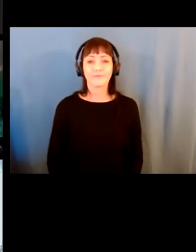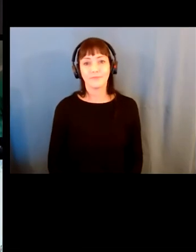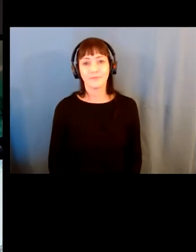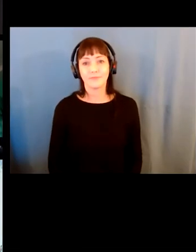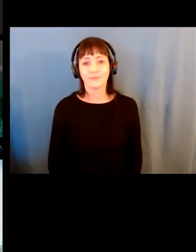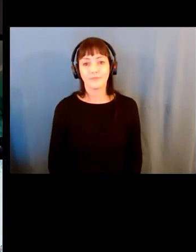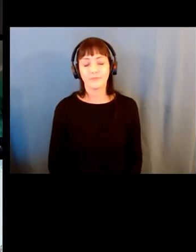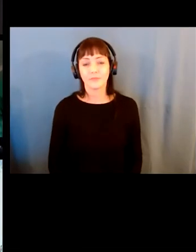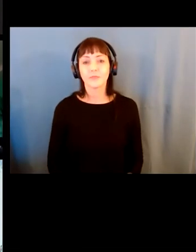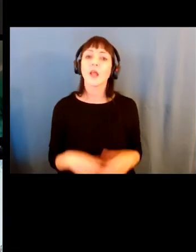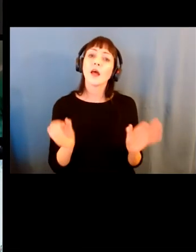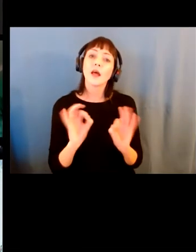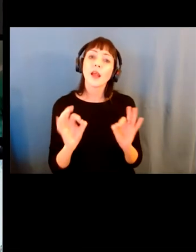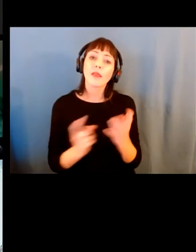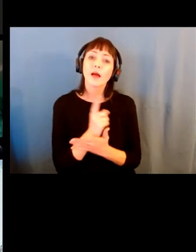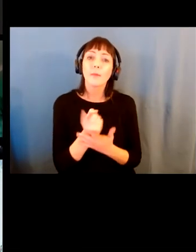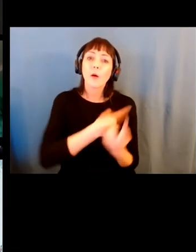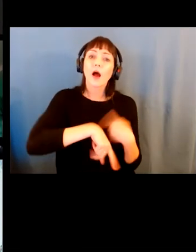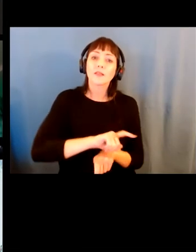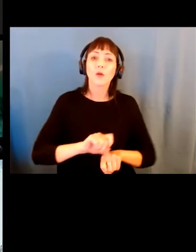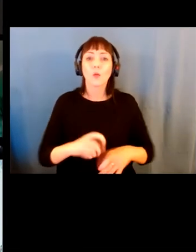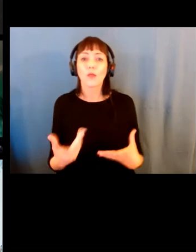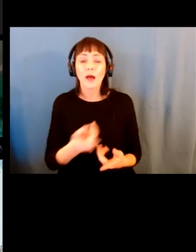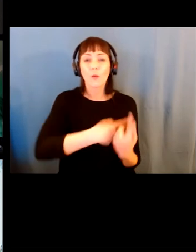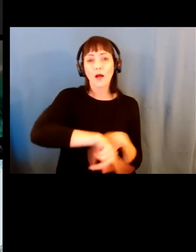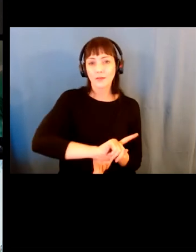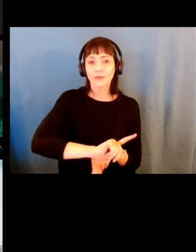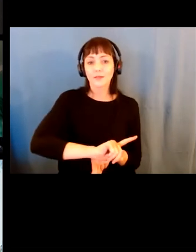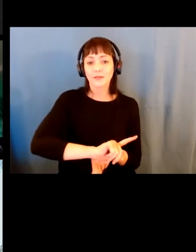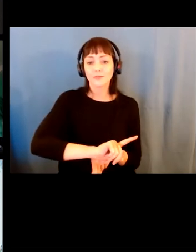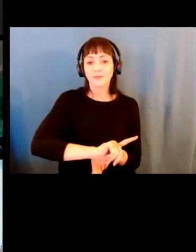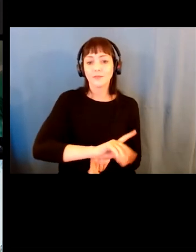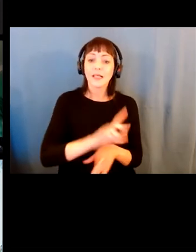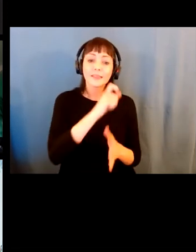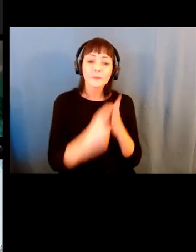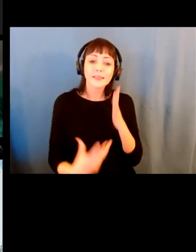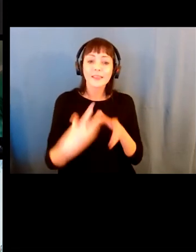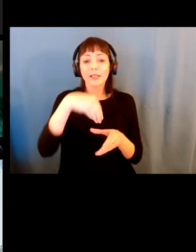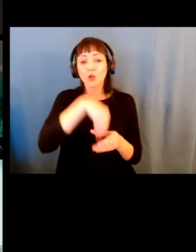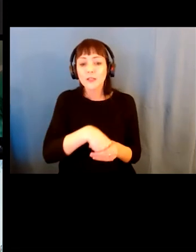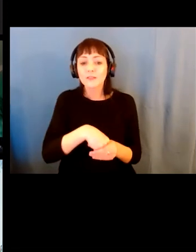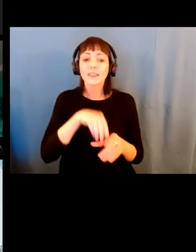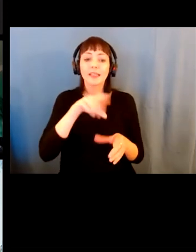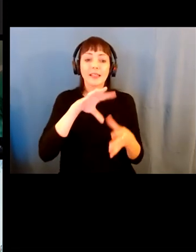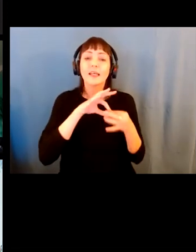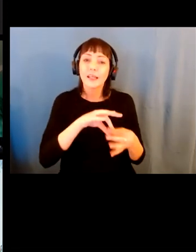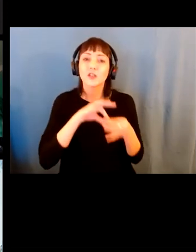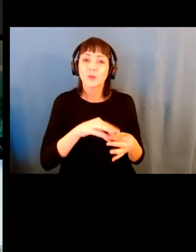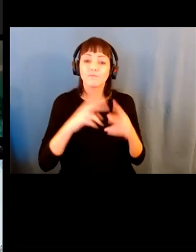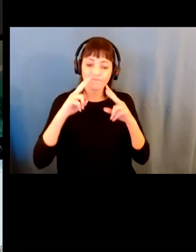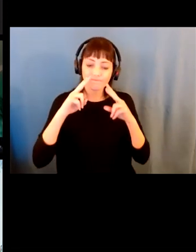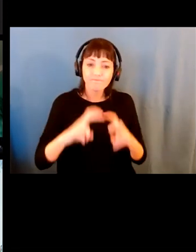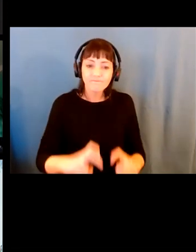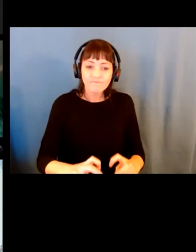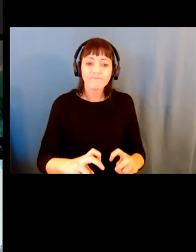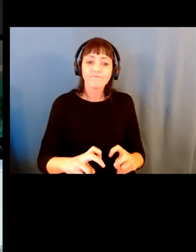Yeah. Nothing about us without us. Disability, inclusivity, and engagement explores the intersection between